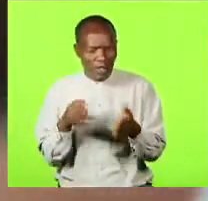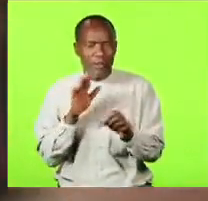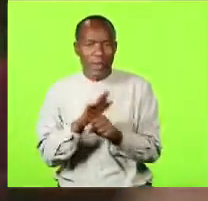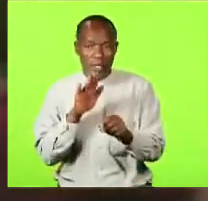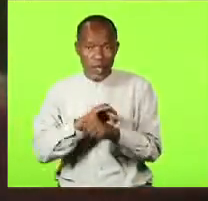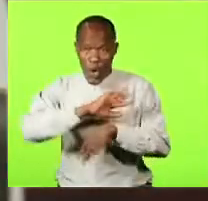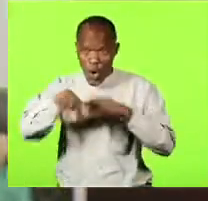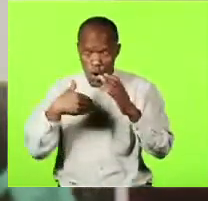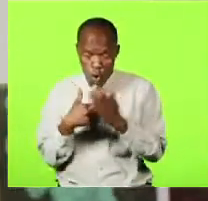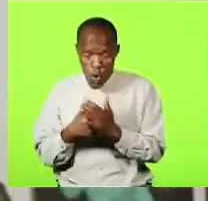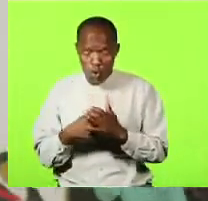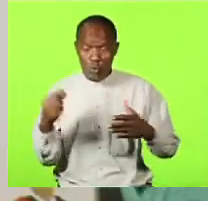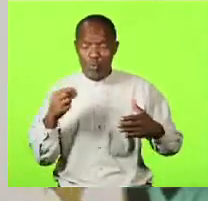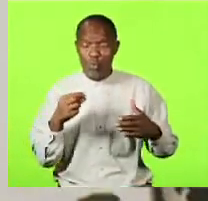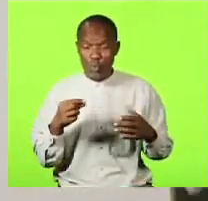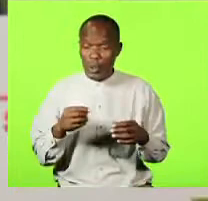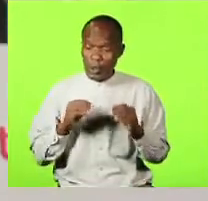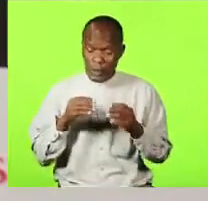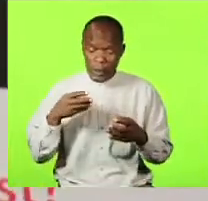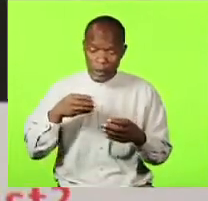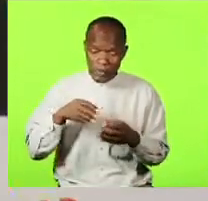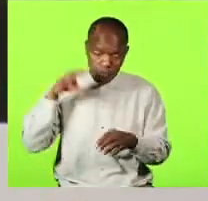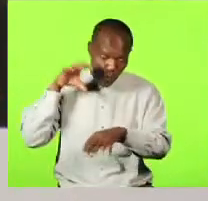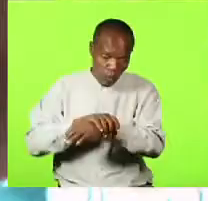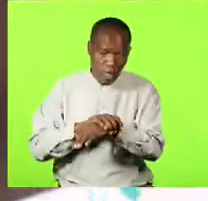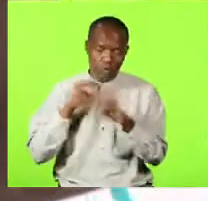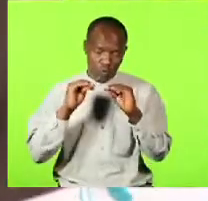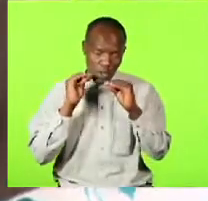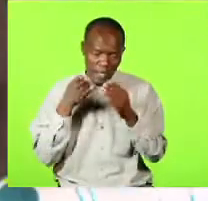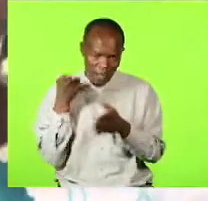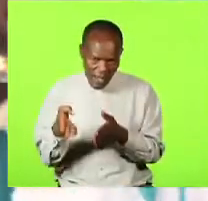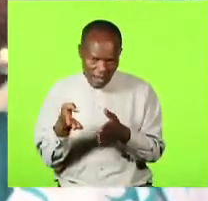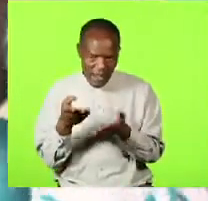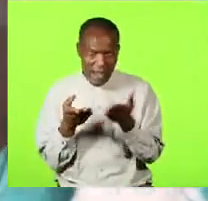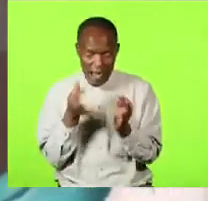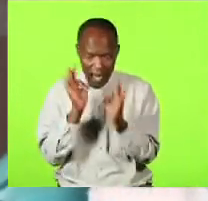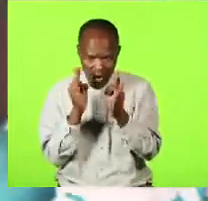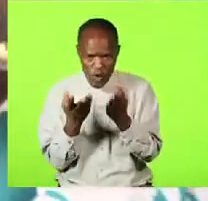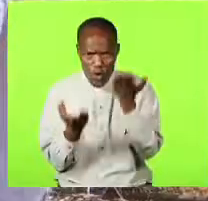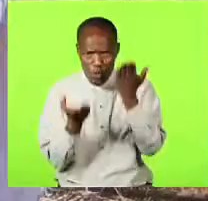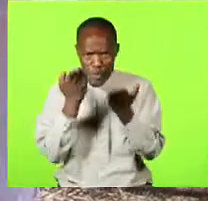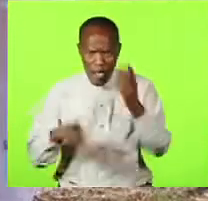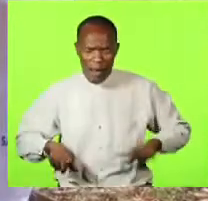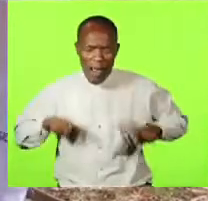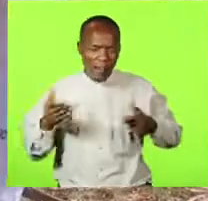them and provide them all. I have take care of them and That's why I a of